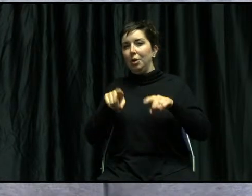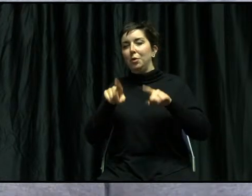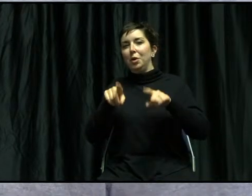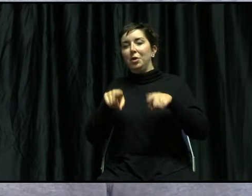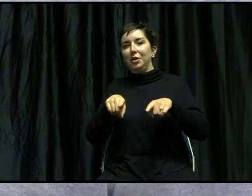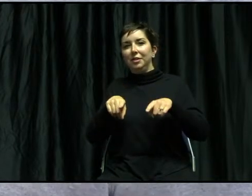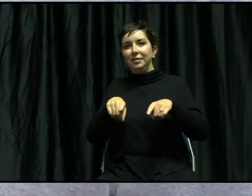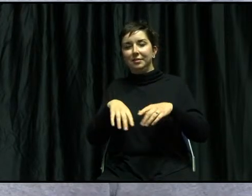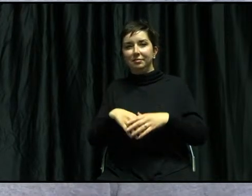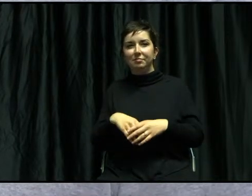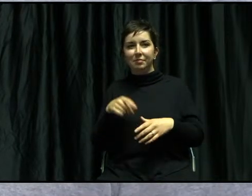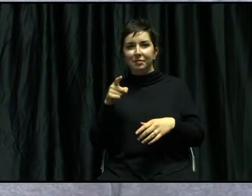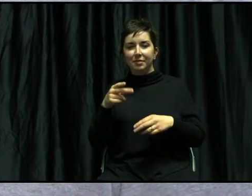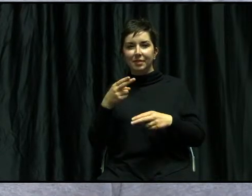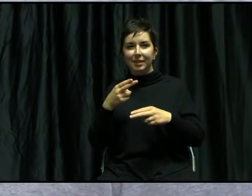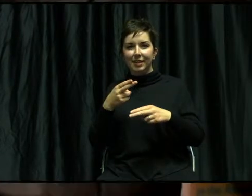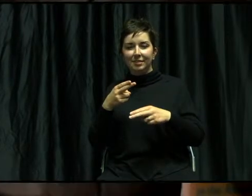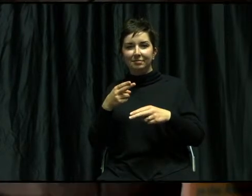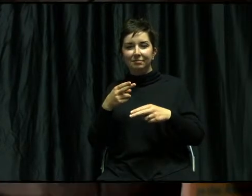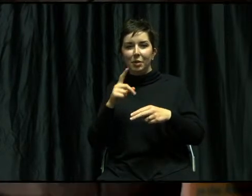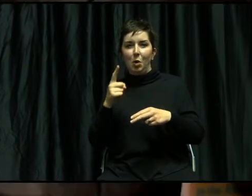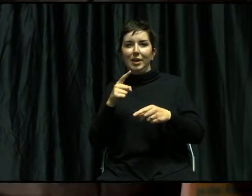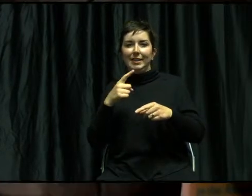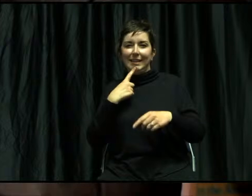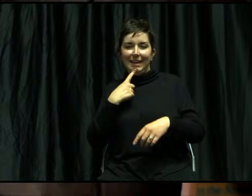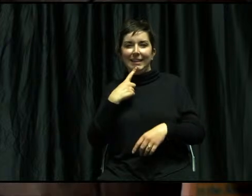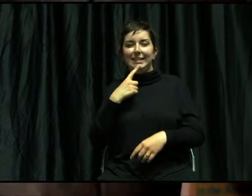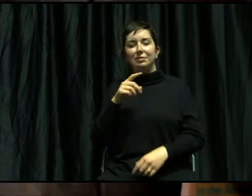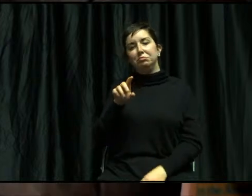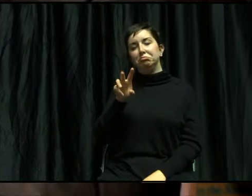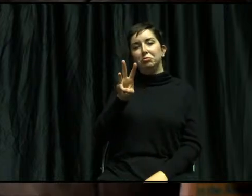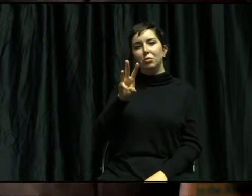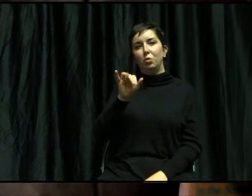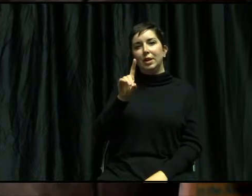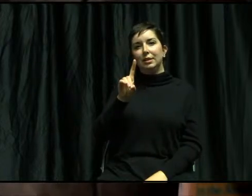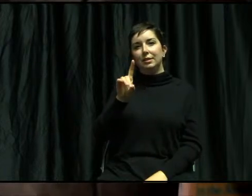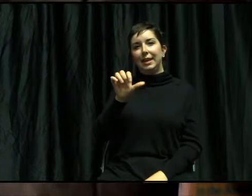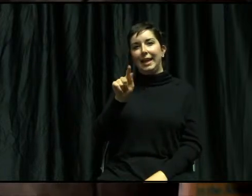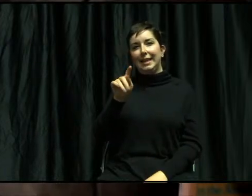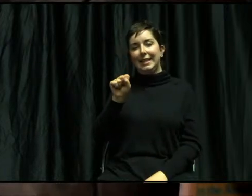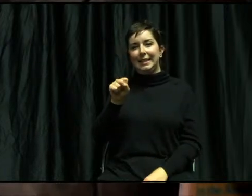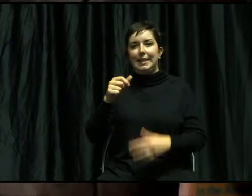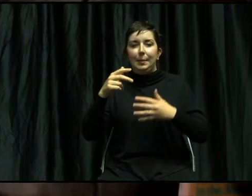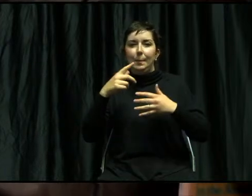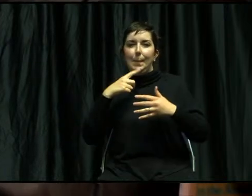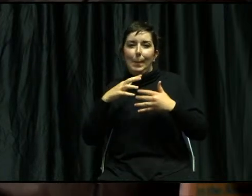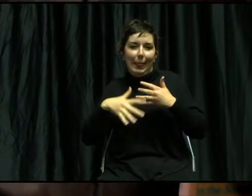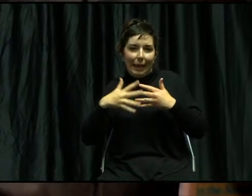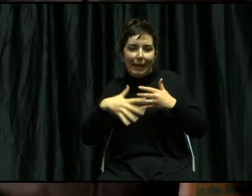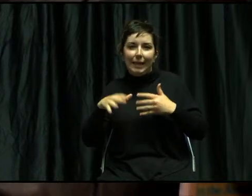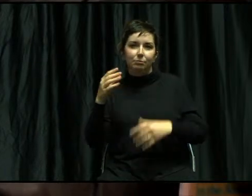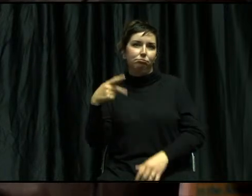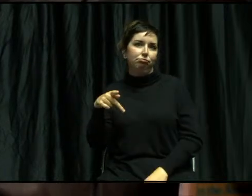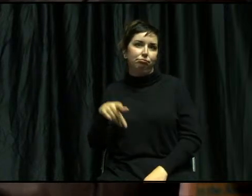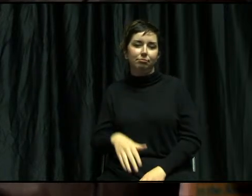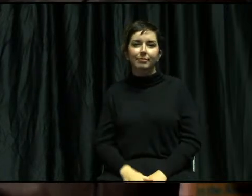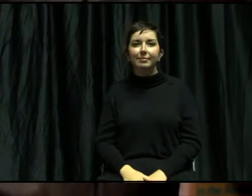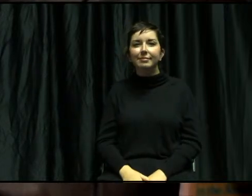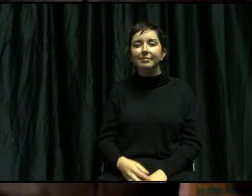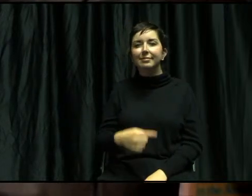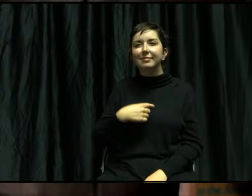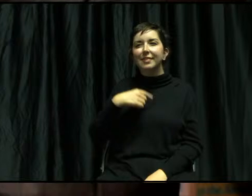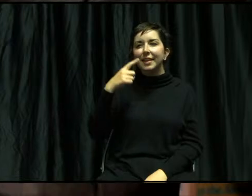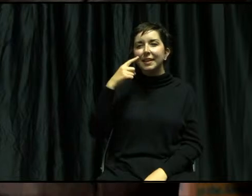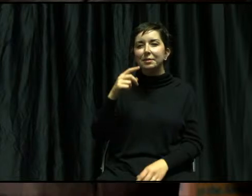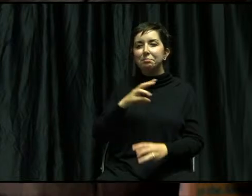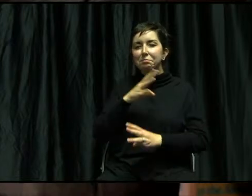phrase, "Wildcats bleed purple." I believe in the idea that we should care about each other. And the world would be a lot better